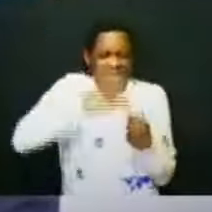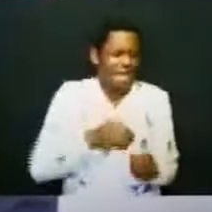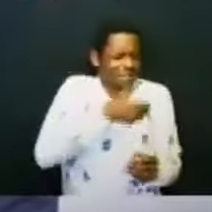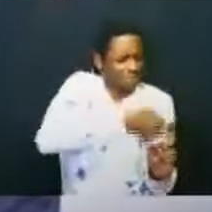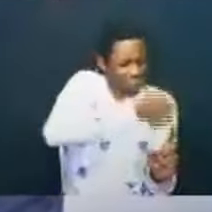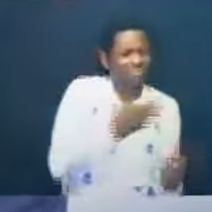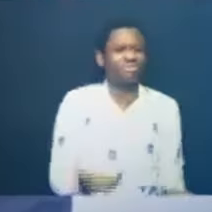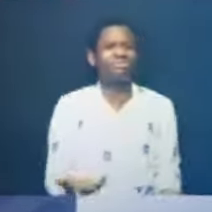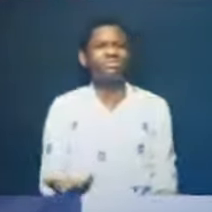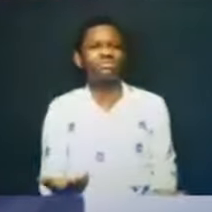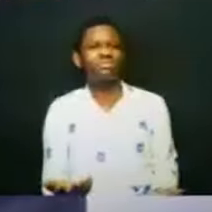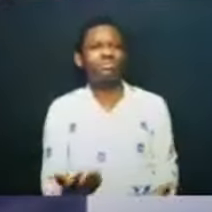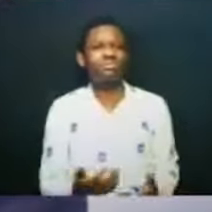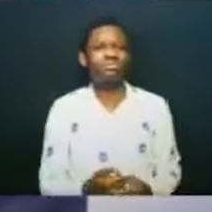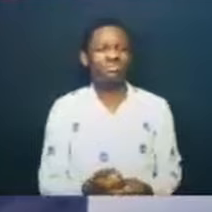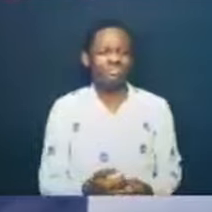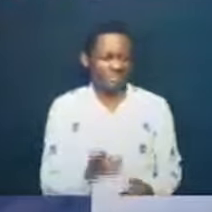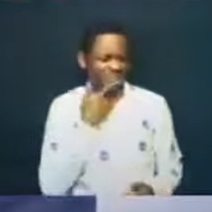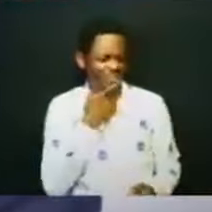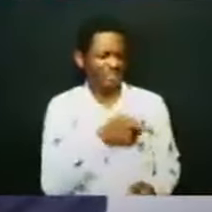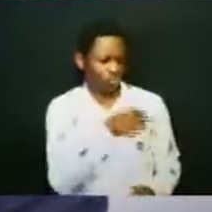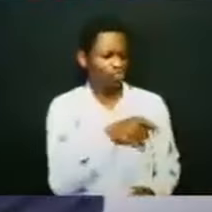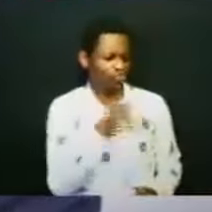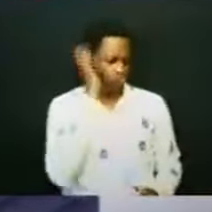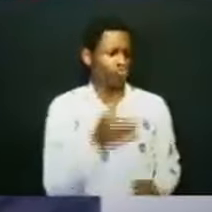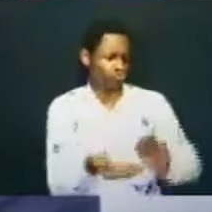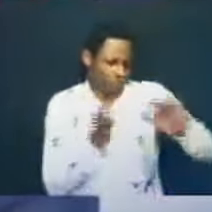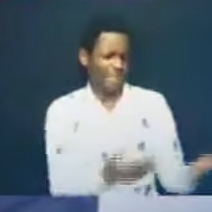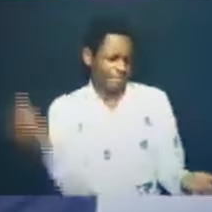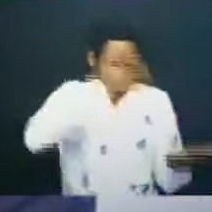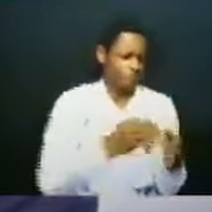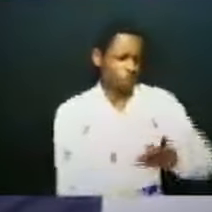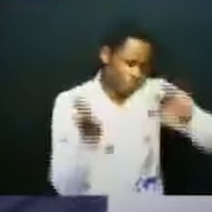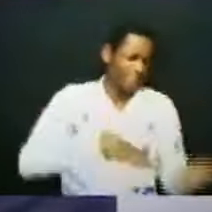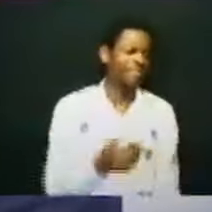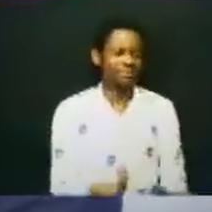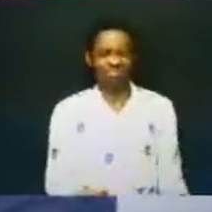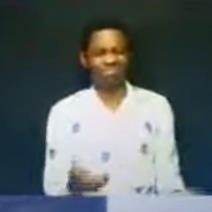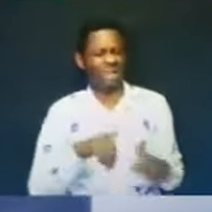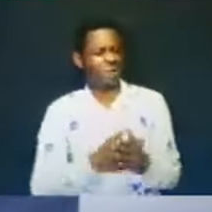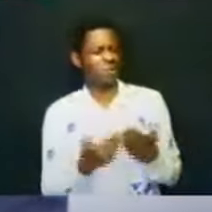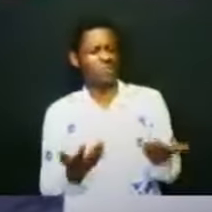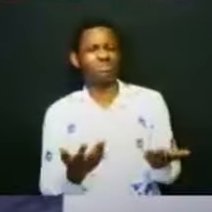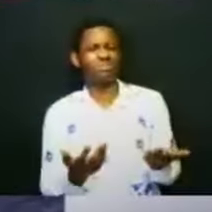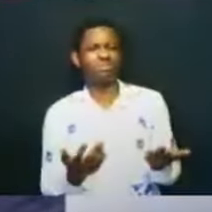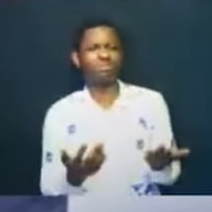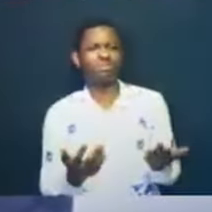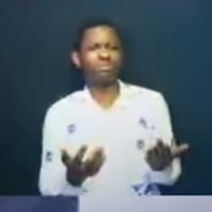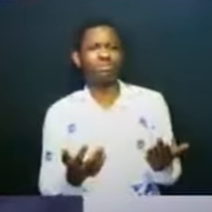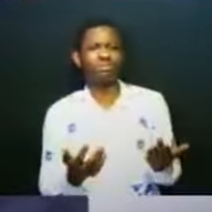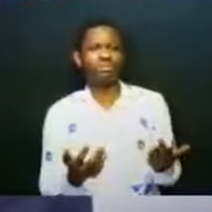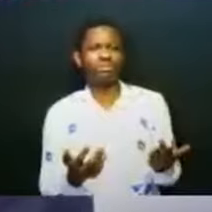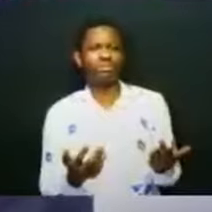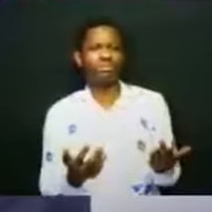look at the corpse and say, because bitter people, They really do